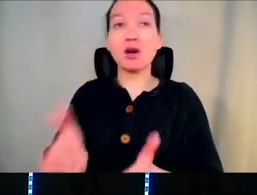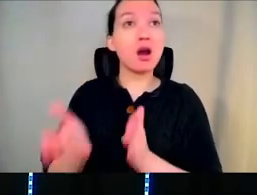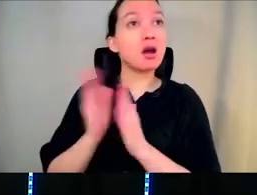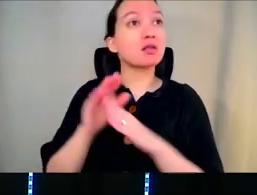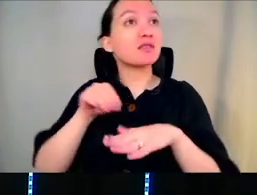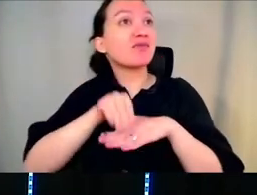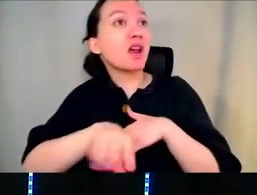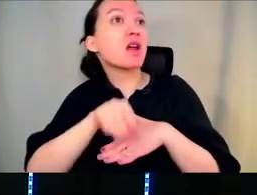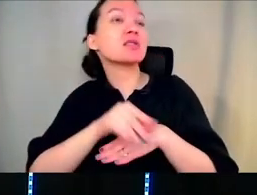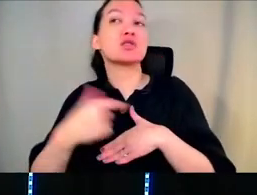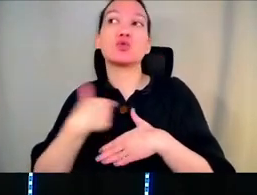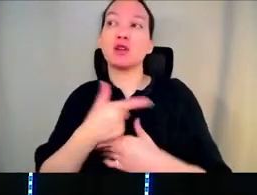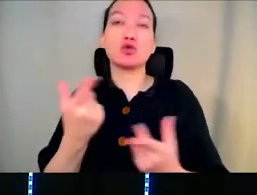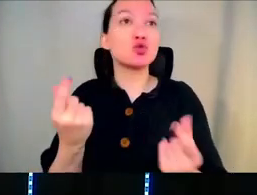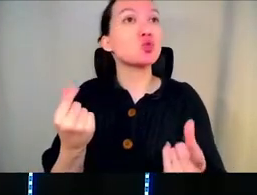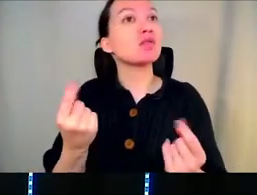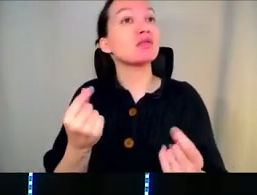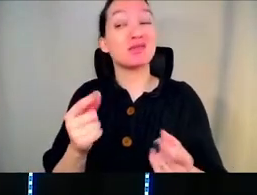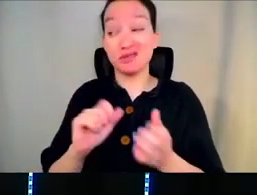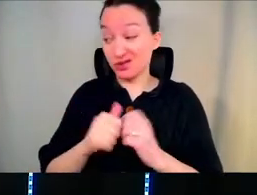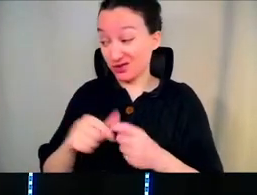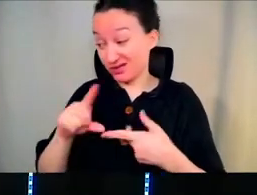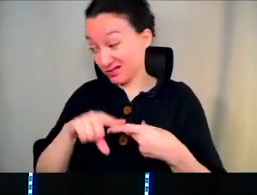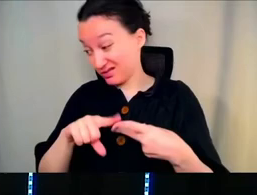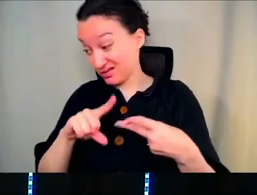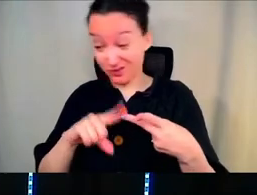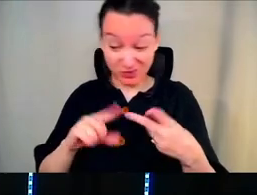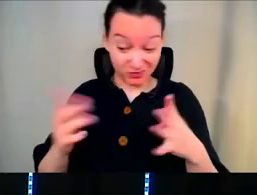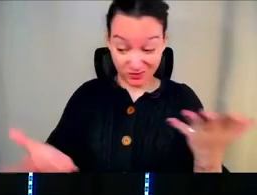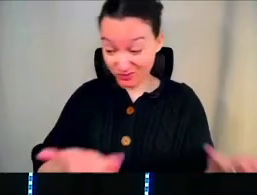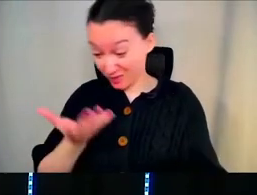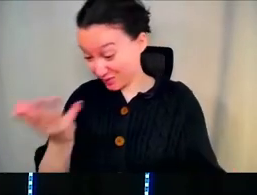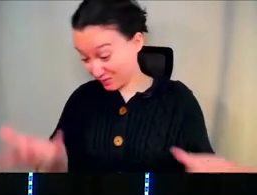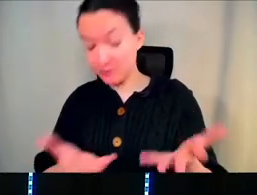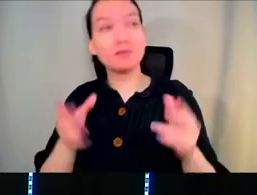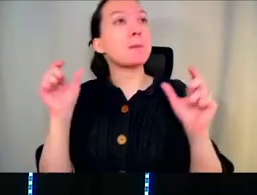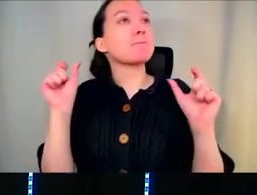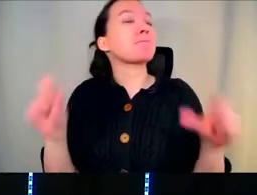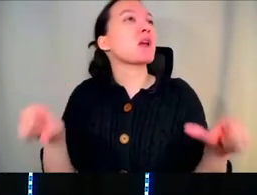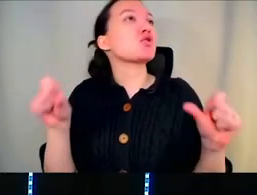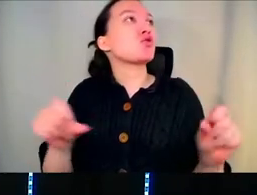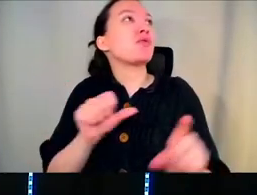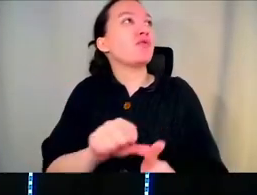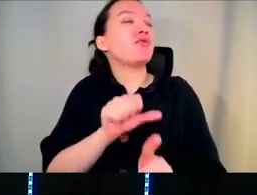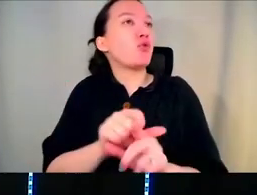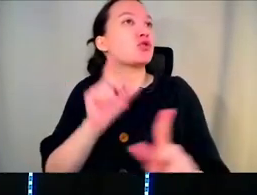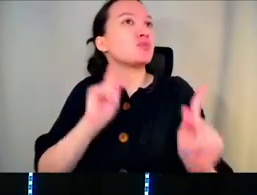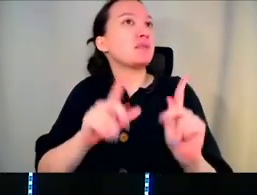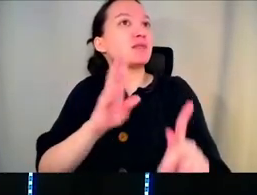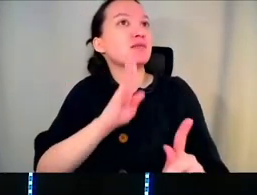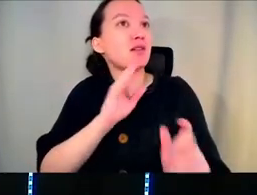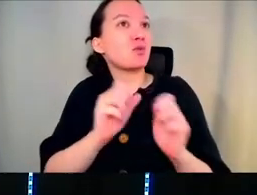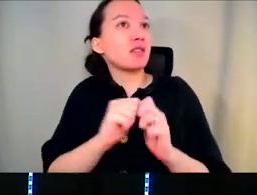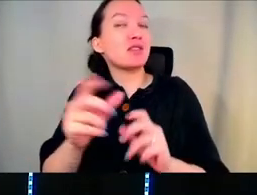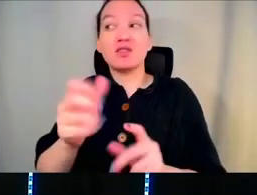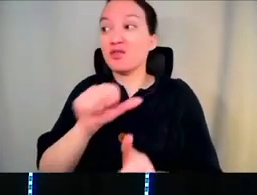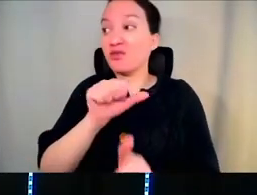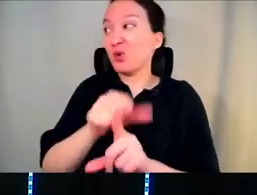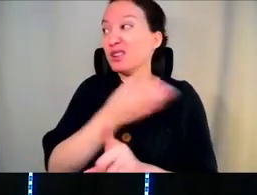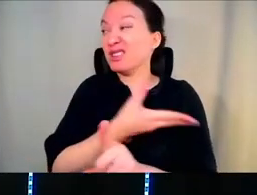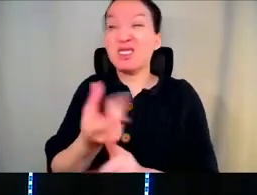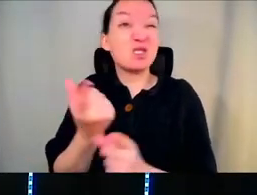for advice to what we were gonna do, how should we do this, should we do that? There was so much potential foolish people to talk to or foolish things to